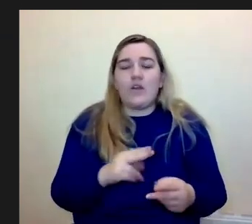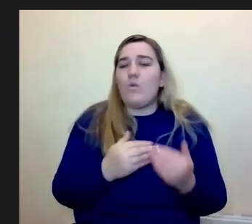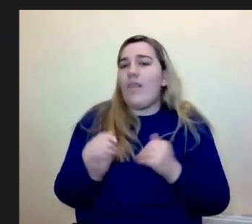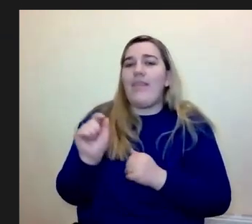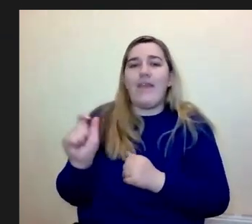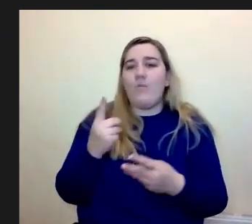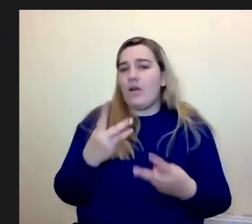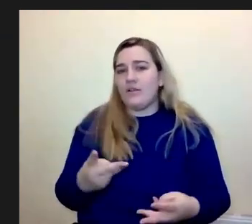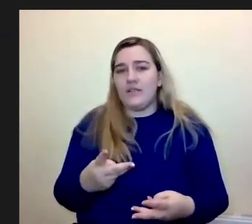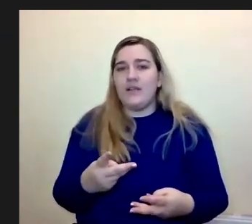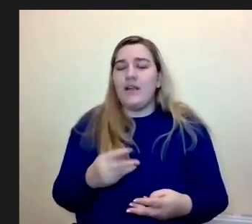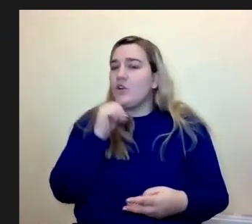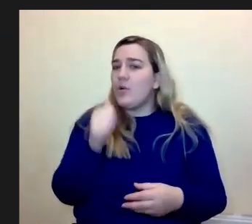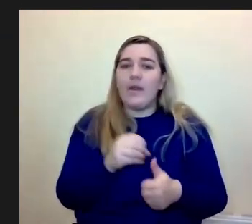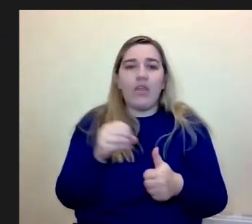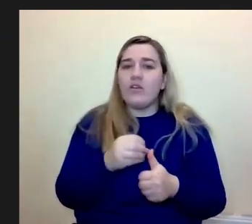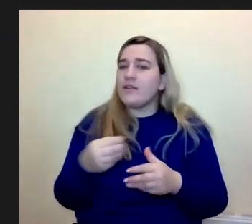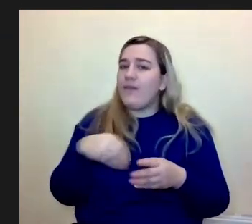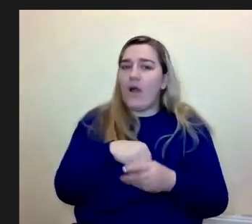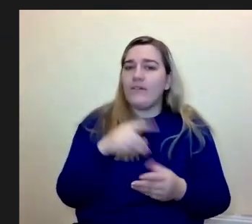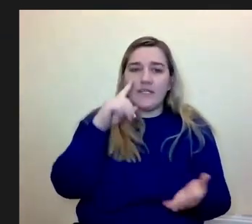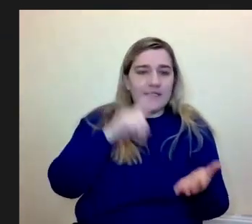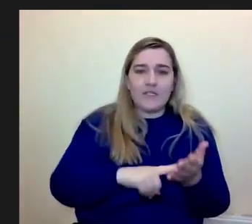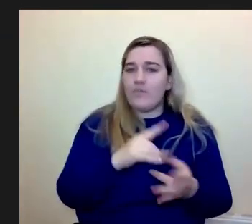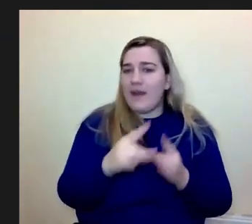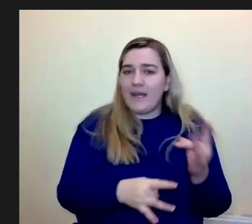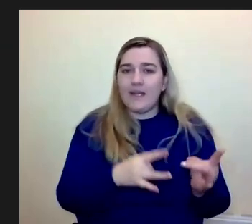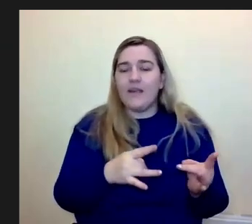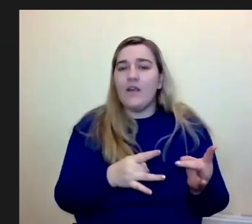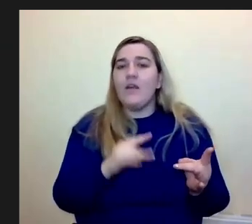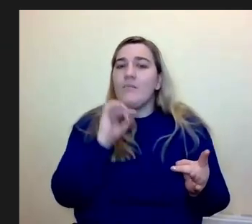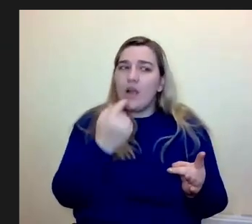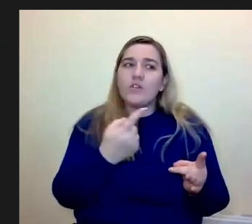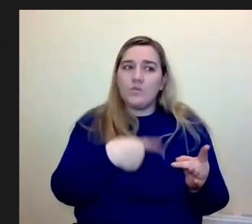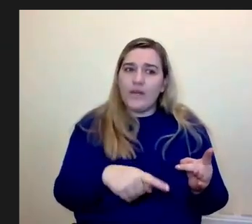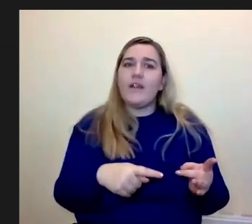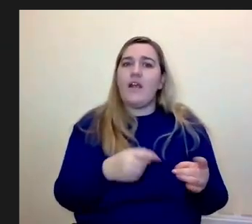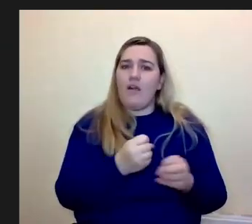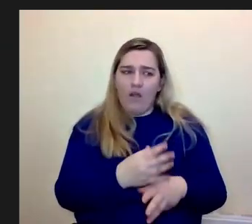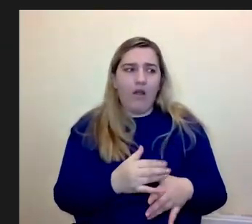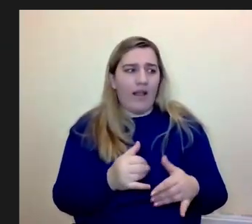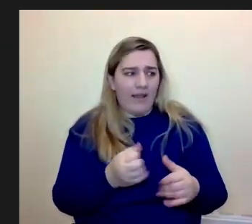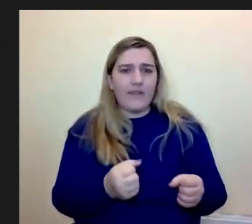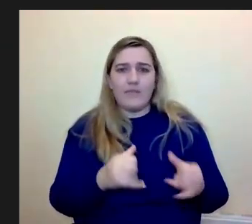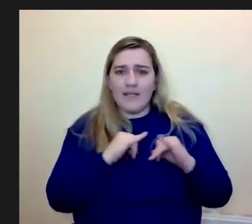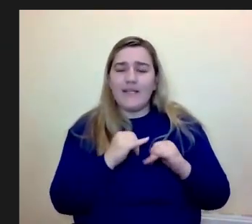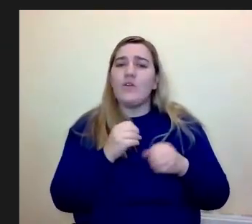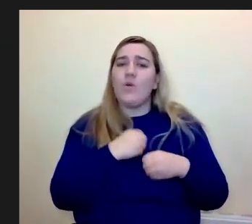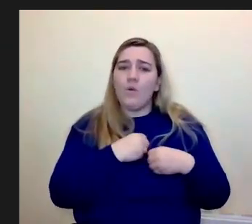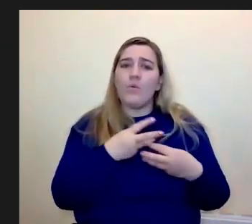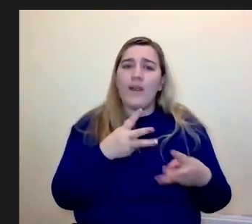else, because as everyone knows, we are all different in our own unique way.